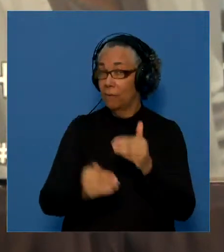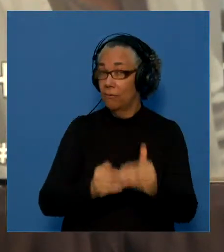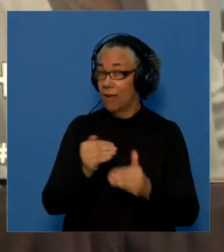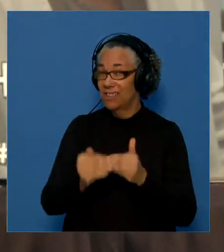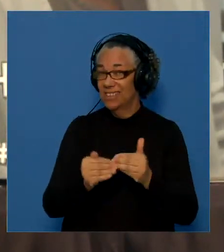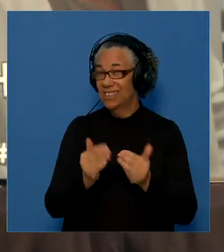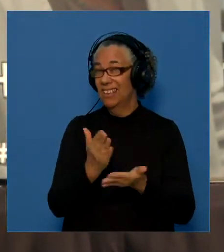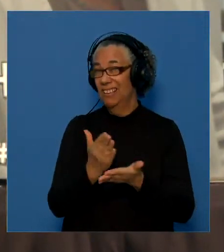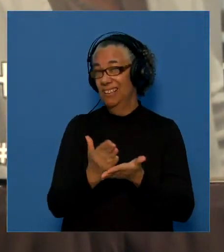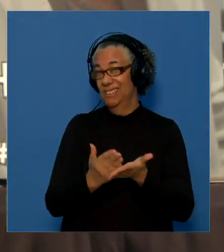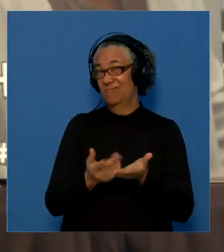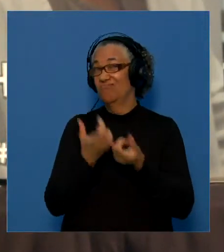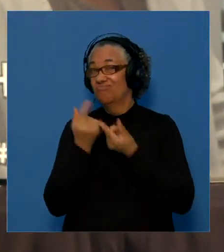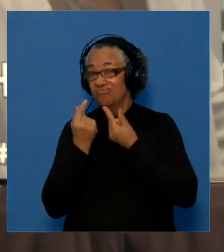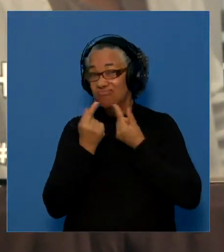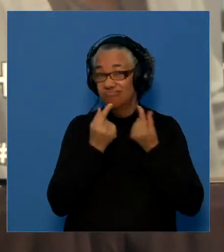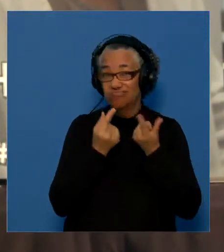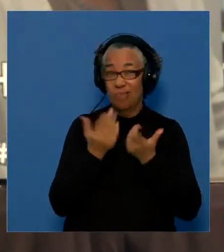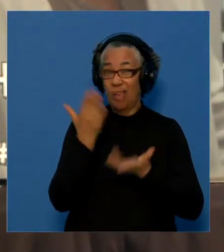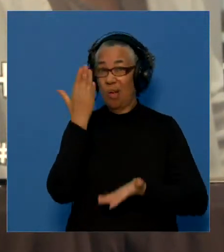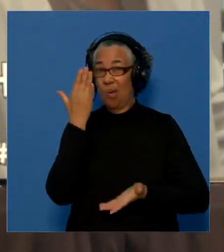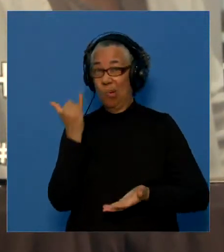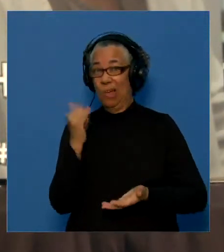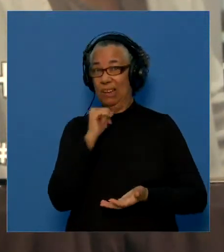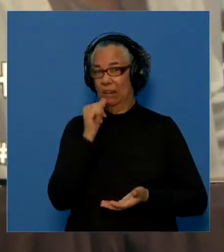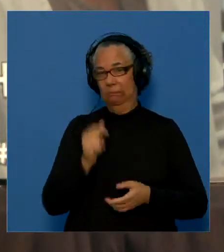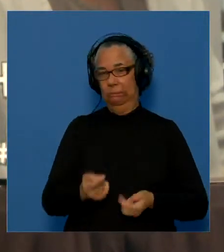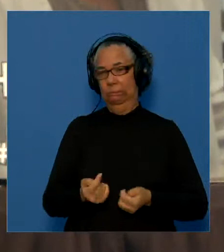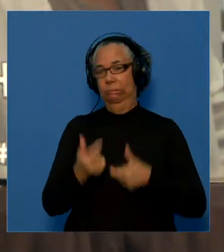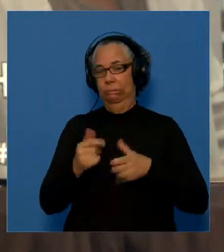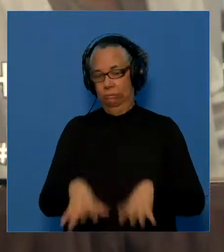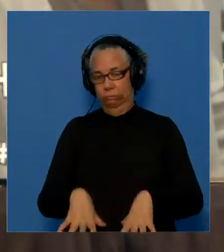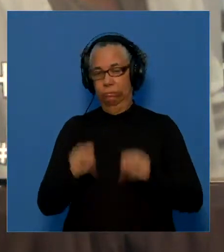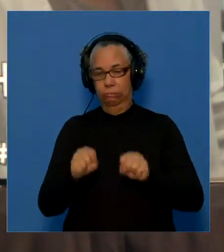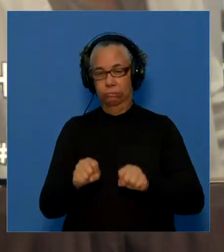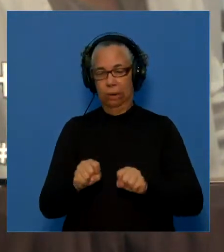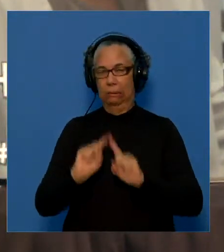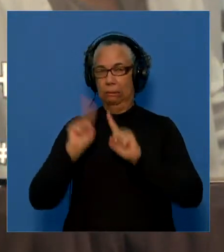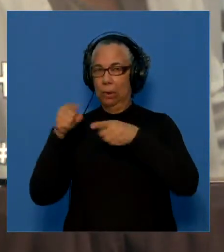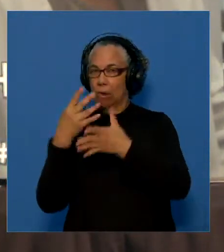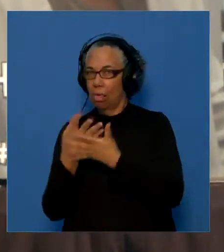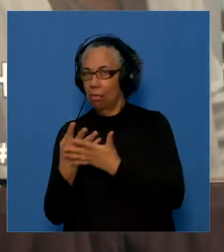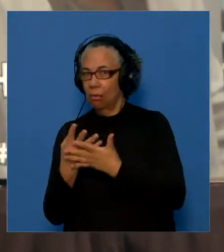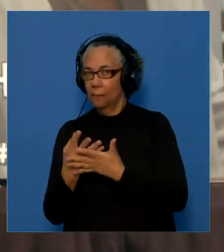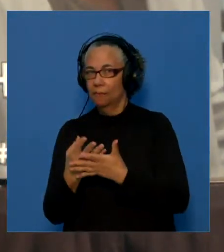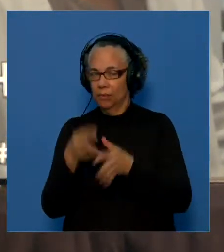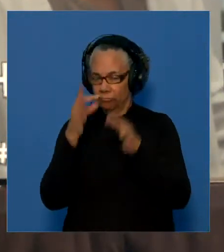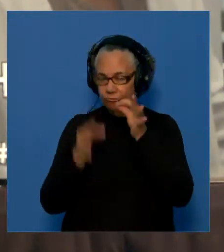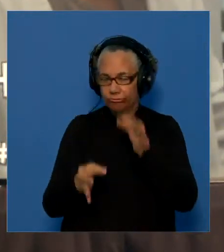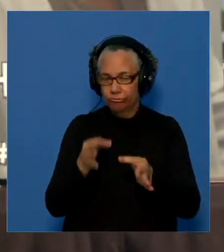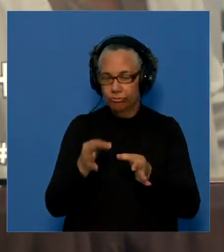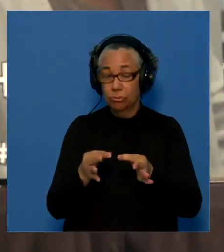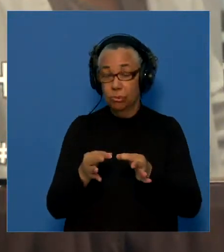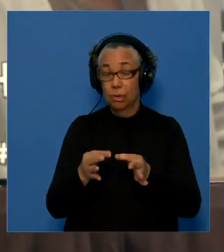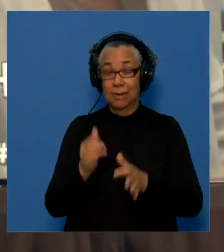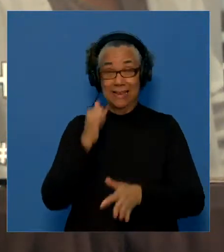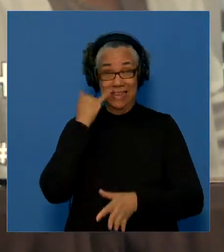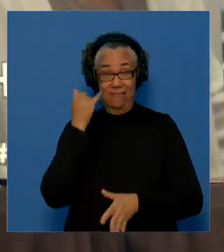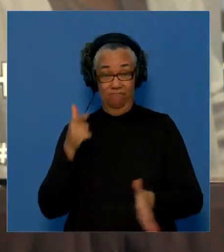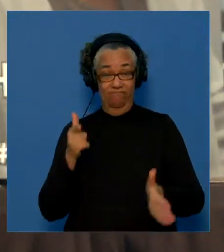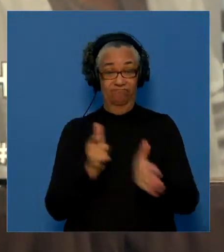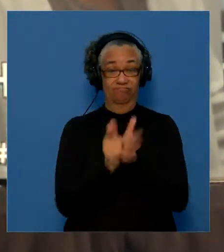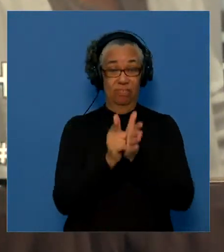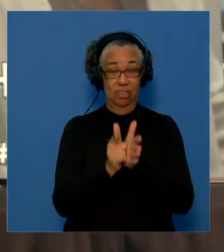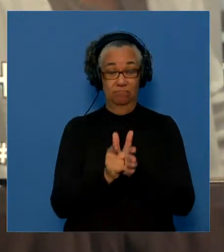some commentary as to why there aren't immediate arrests and subsequent prosecutions. Simply put, if a breach occurs